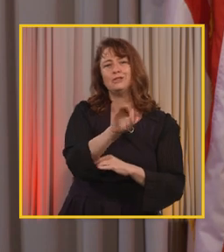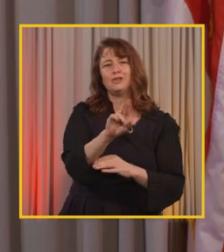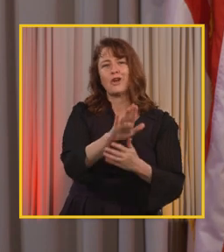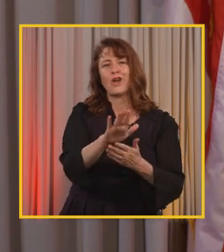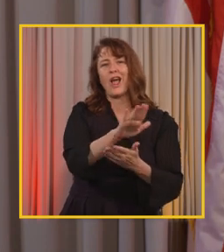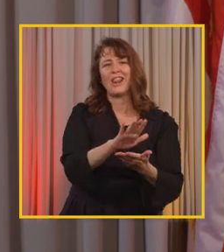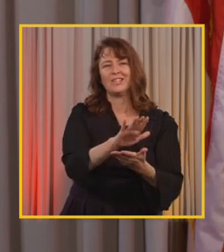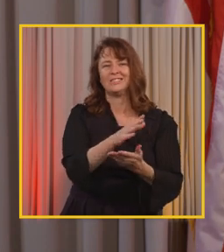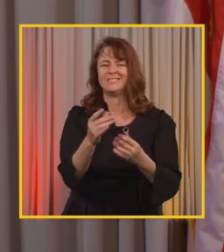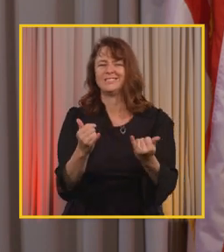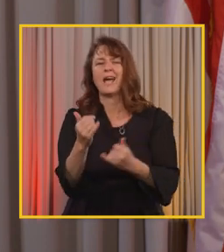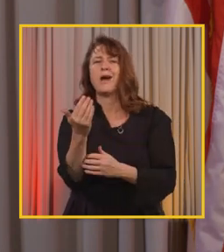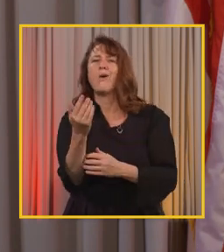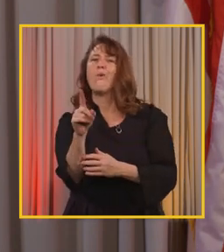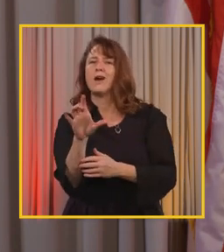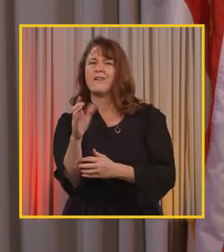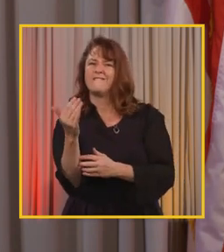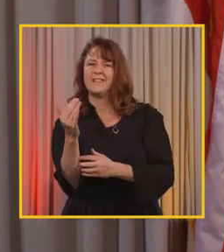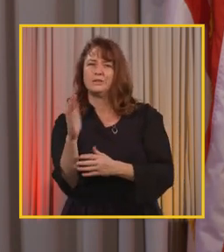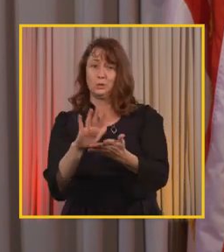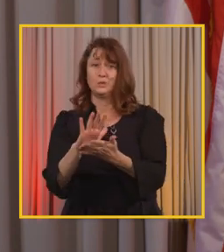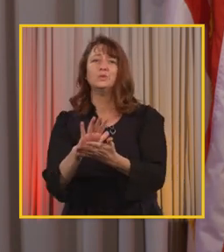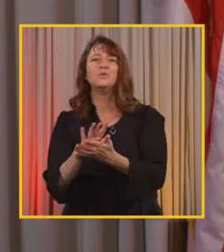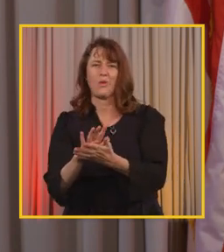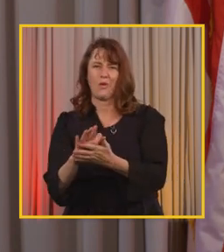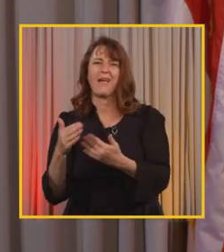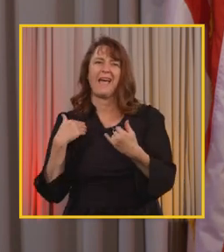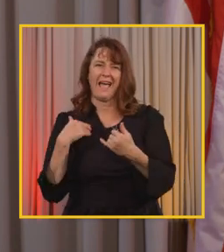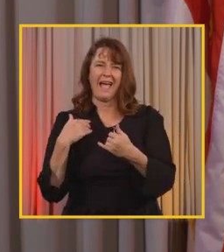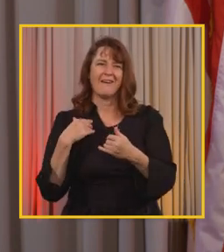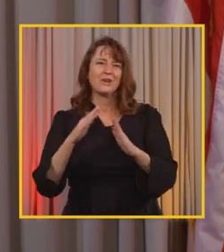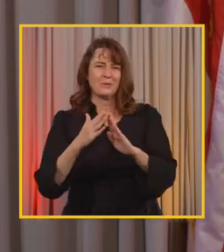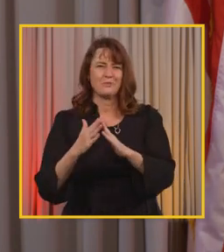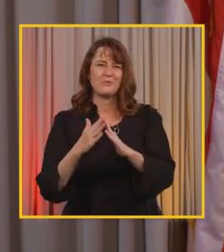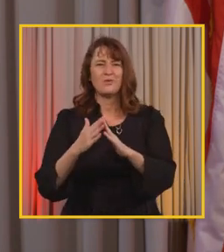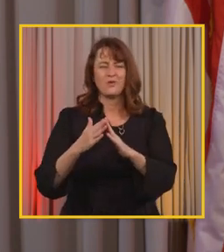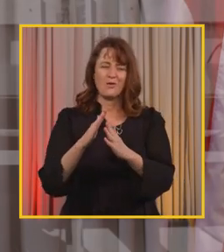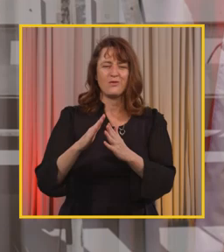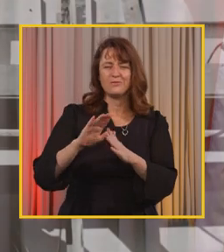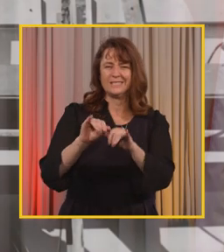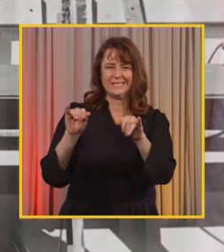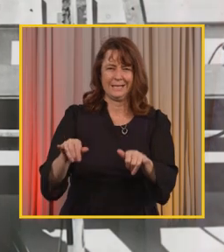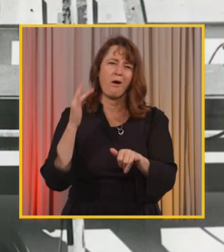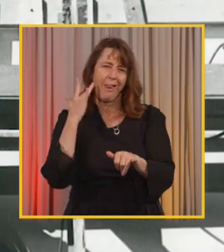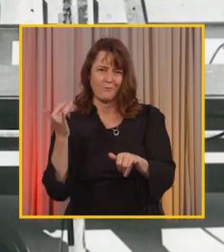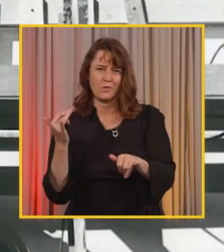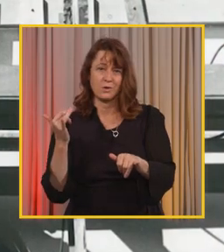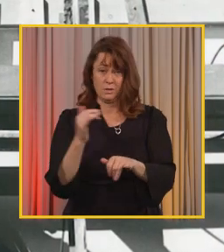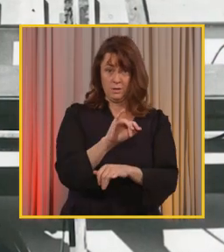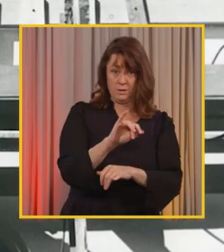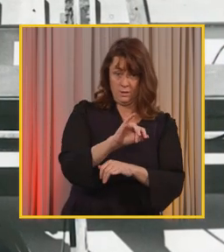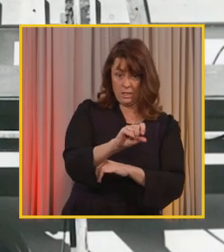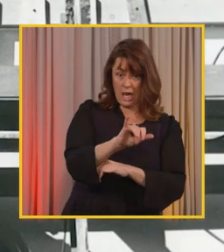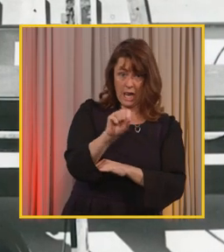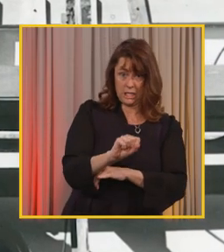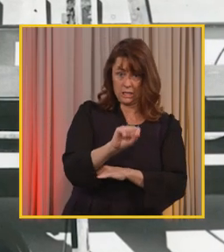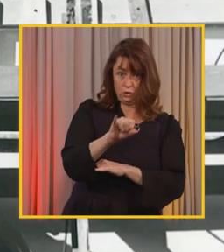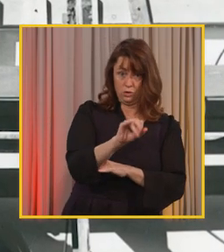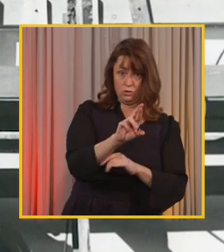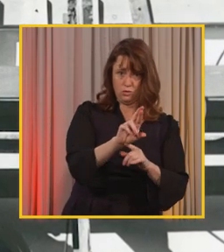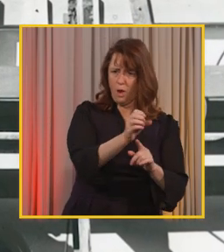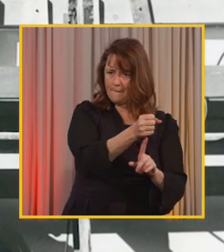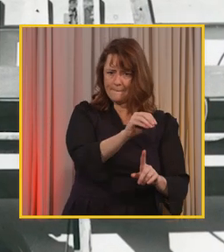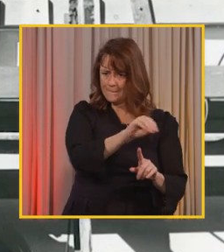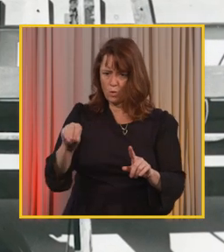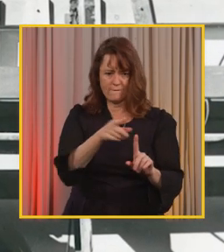Junior College moved to its current location on Central Avenue in 1936 and was renamed Hartnell College